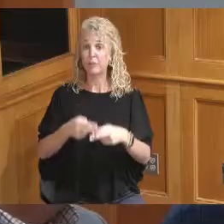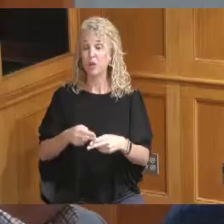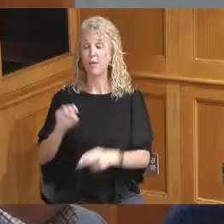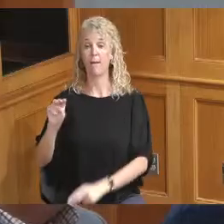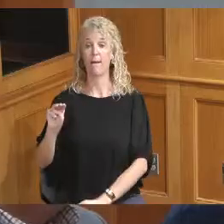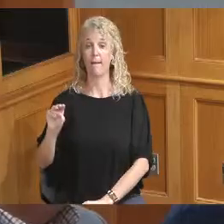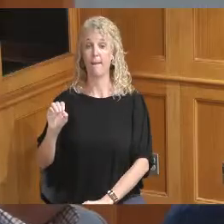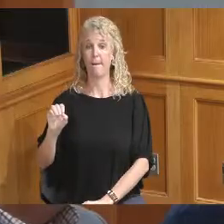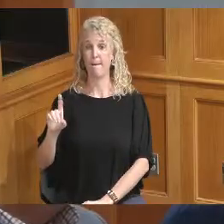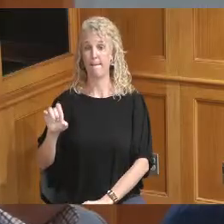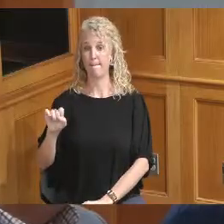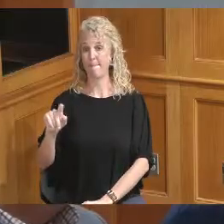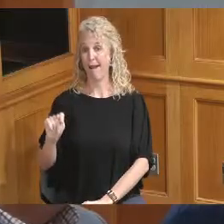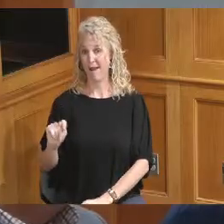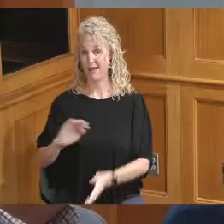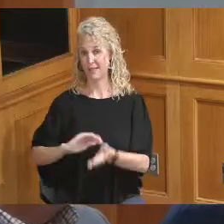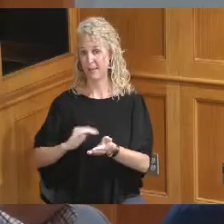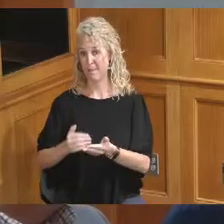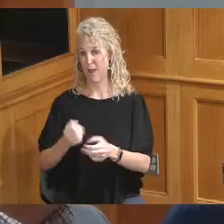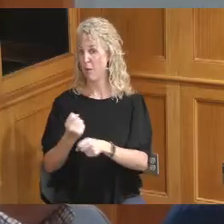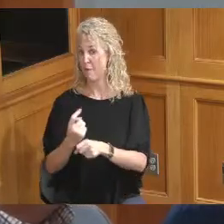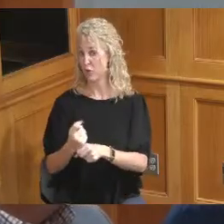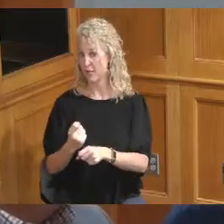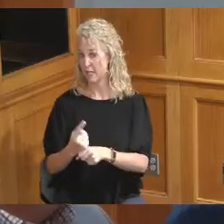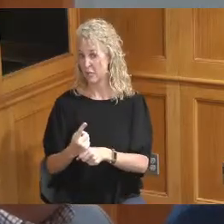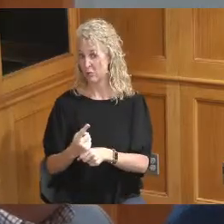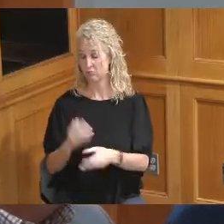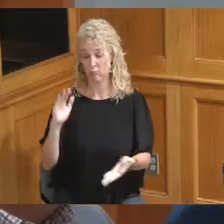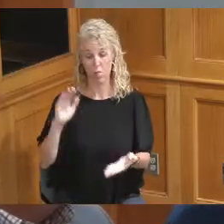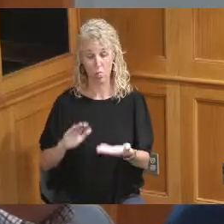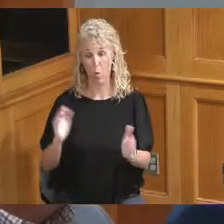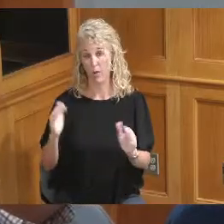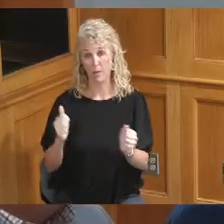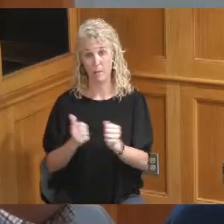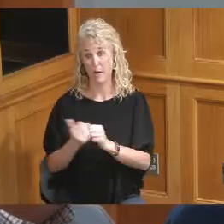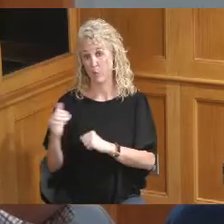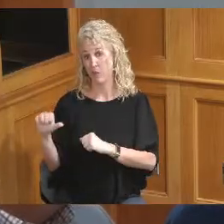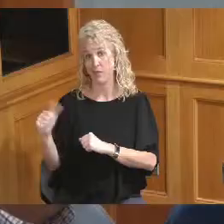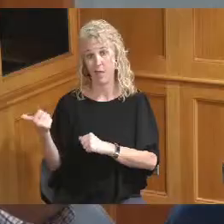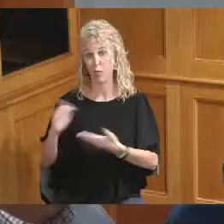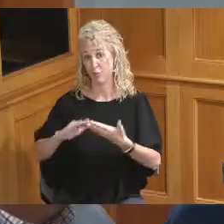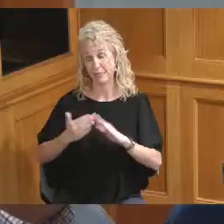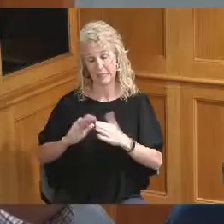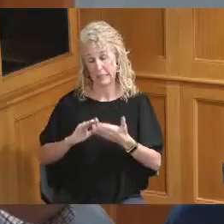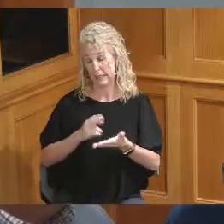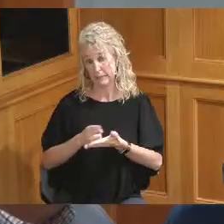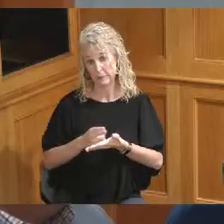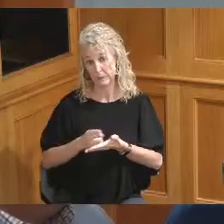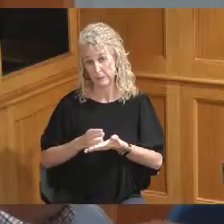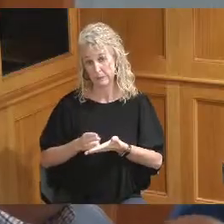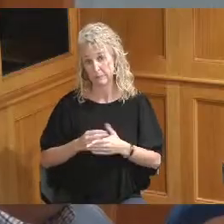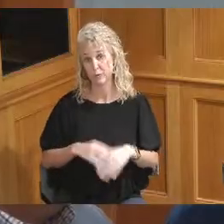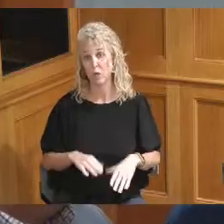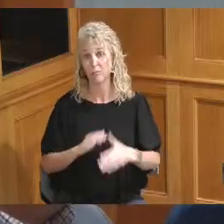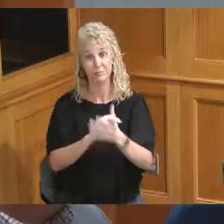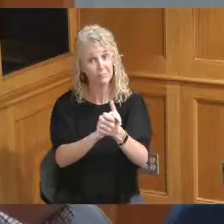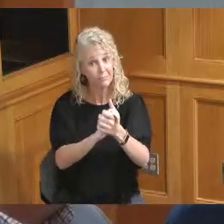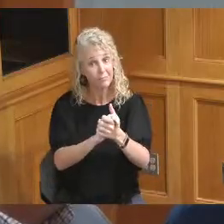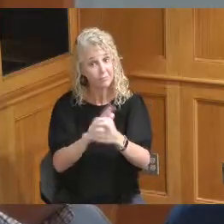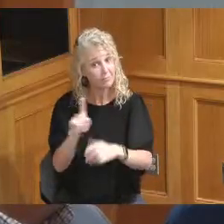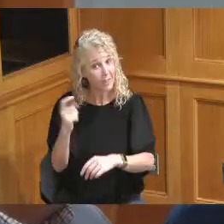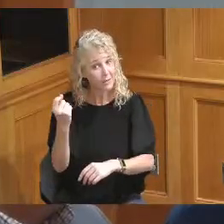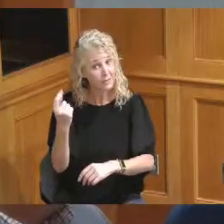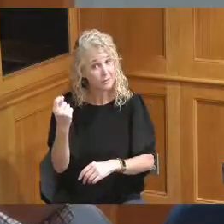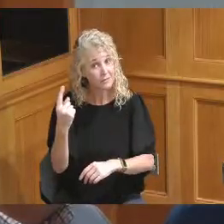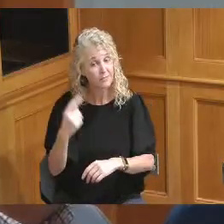amount. On a per year basis, it's lower than what I've seen in other cities. So kudos. But again, you